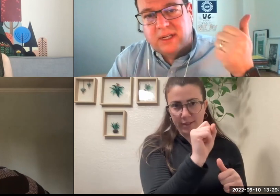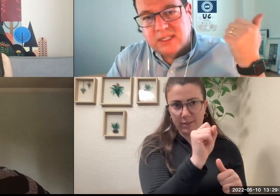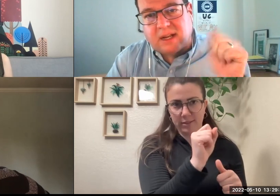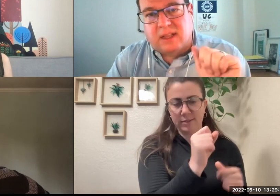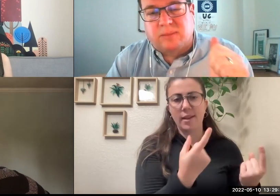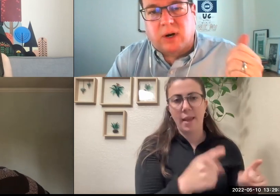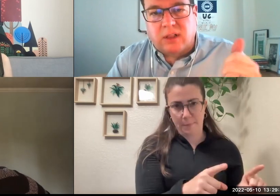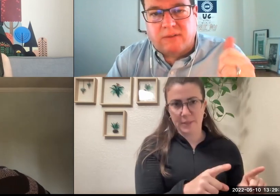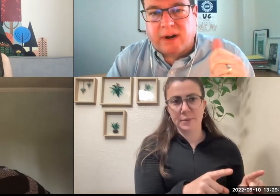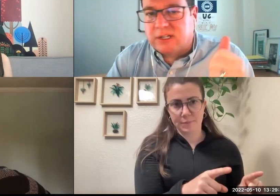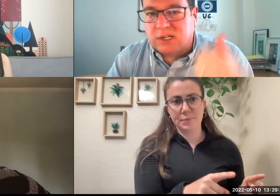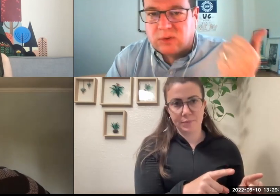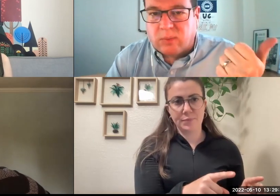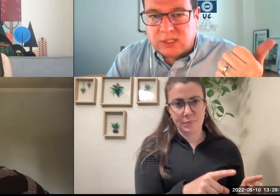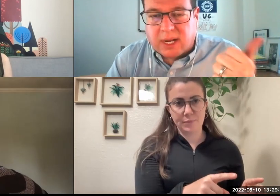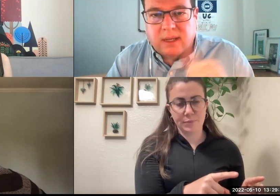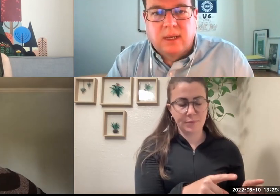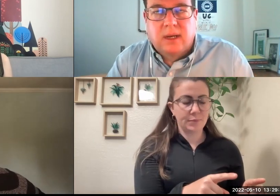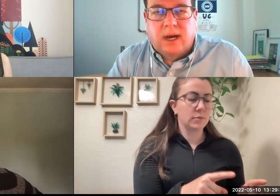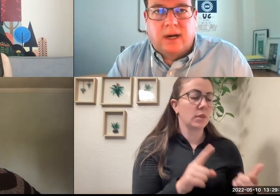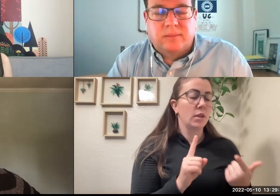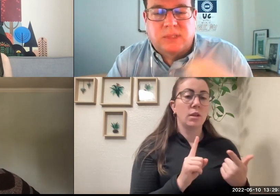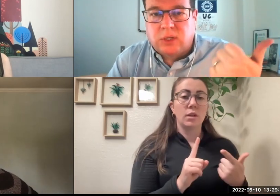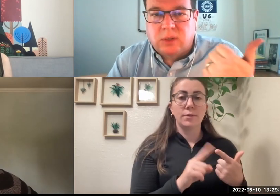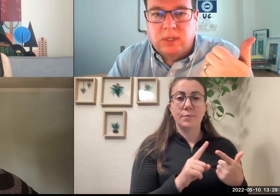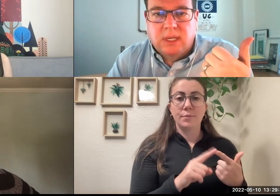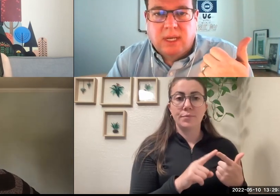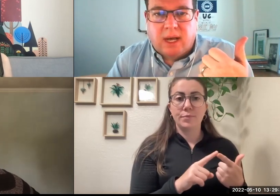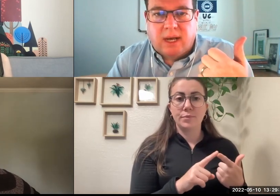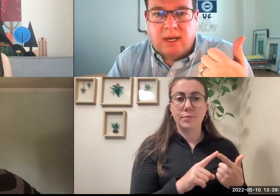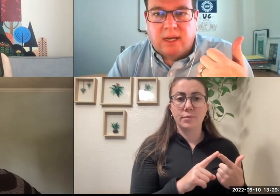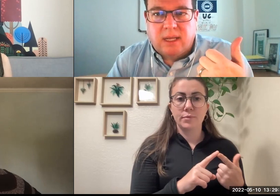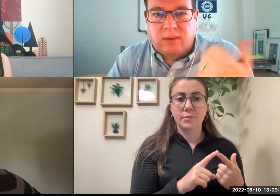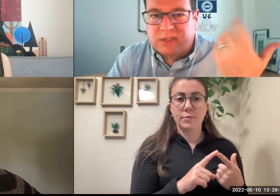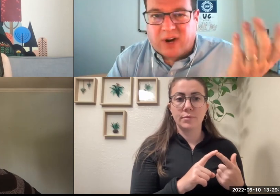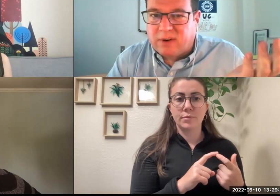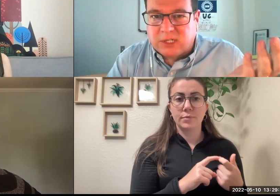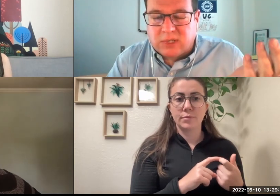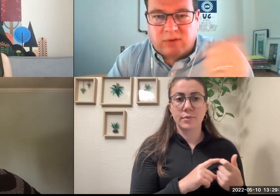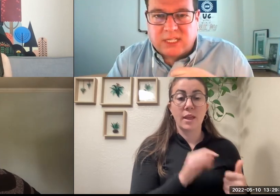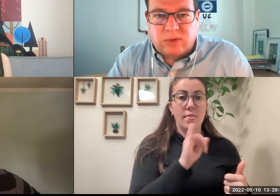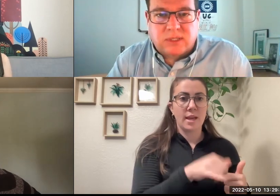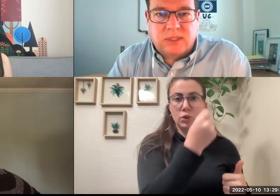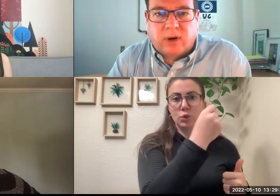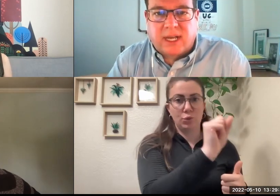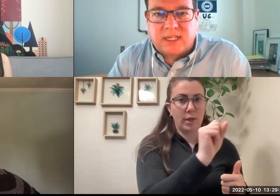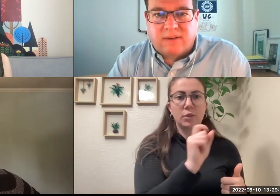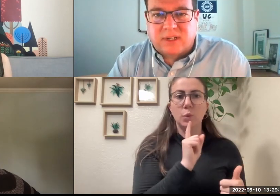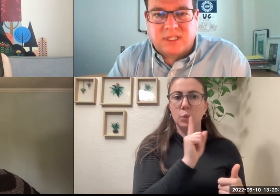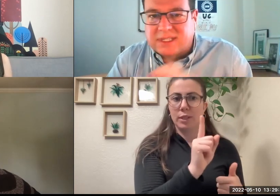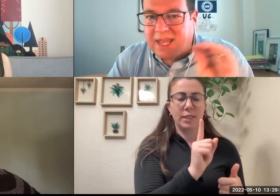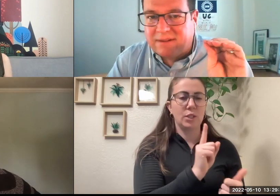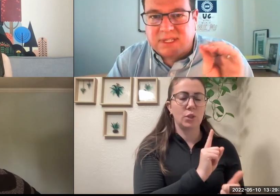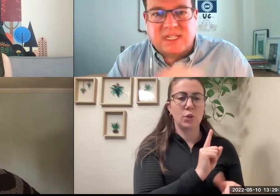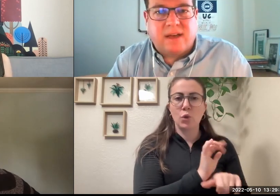under the state collective bargaining law for higher education, so we went on strike. Two, it was very, very much a real grassroots organizing